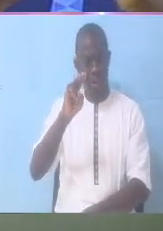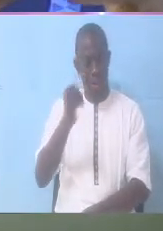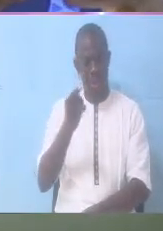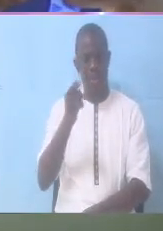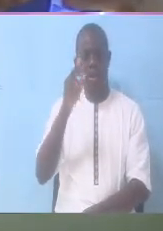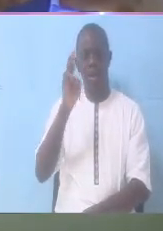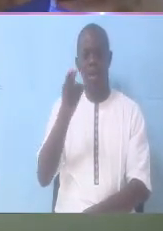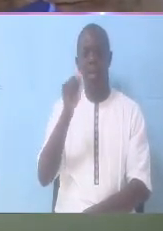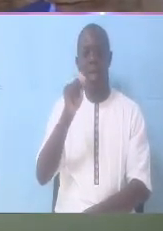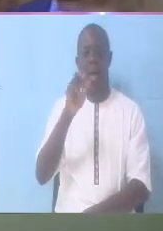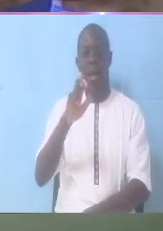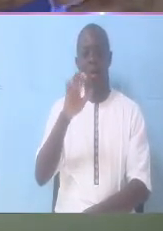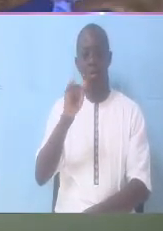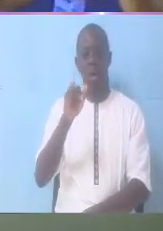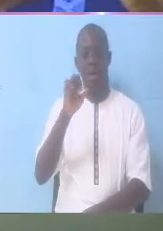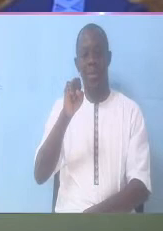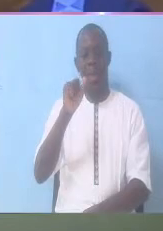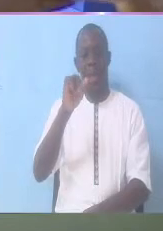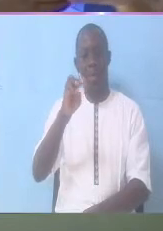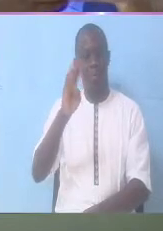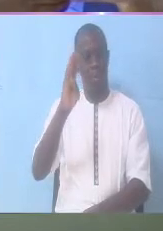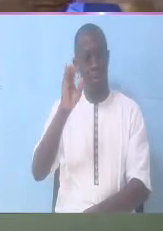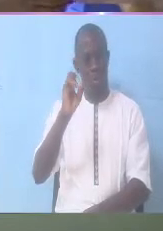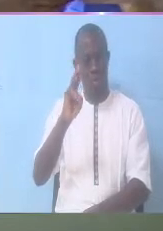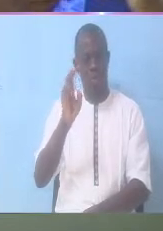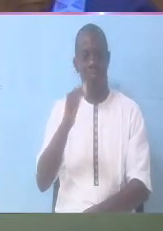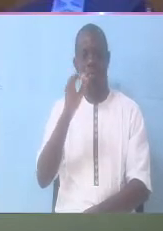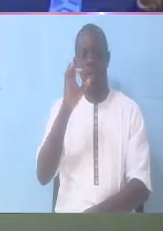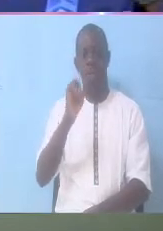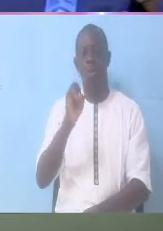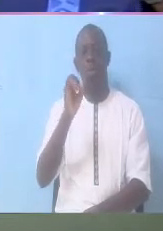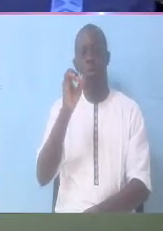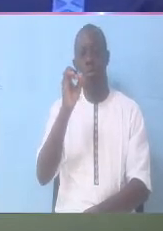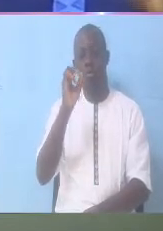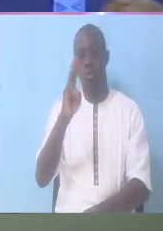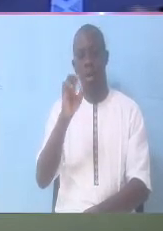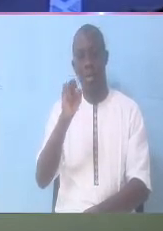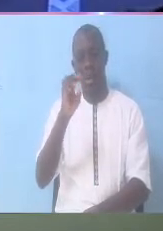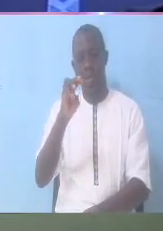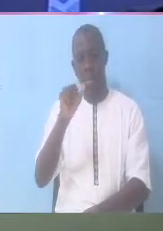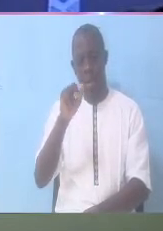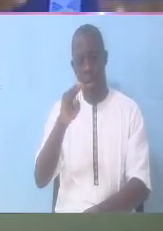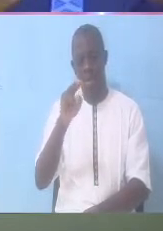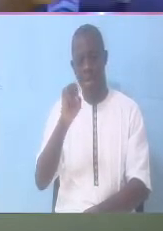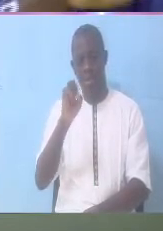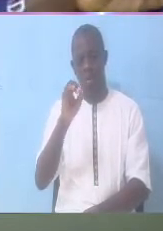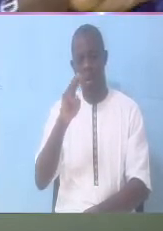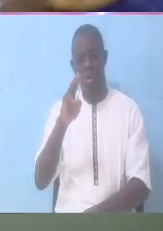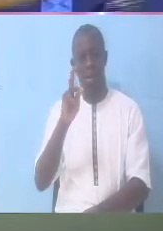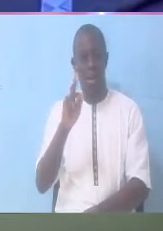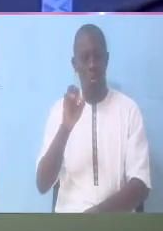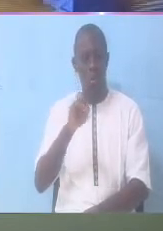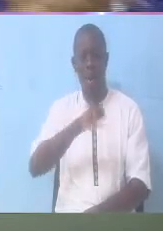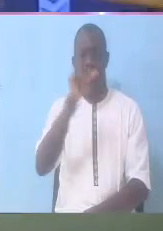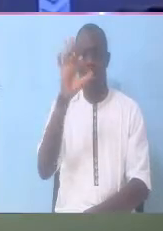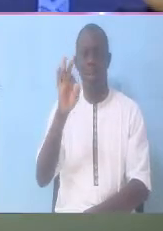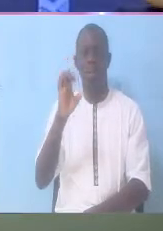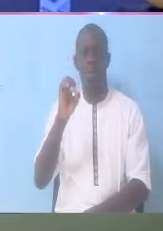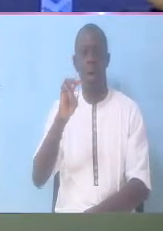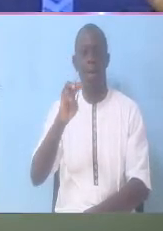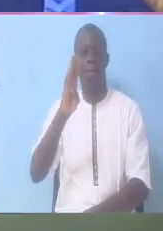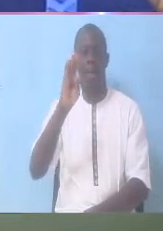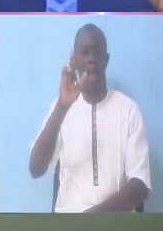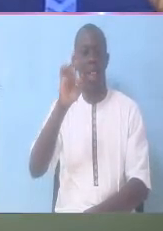Harisambu, Usman Sonko, Tumbul Tamba, meeting Yaya Jammeh, never took